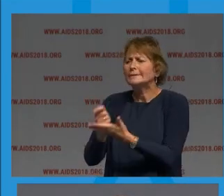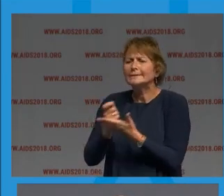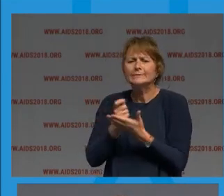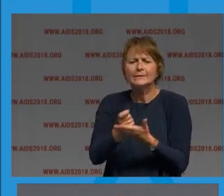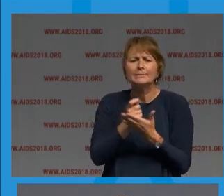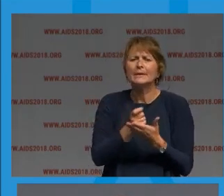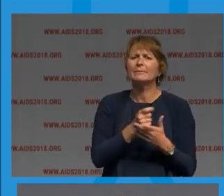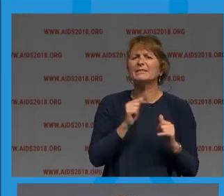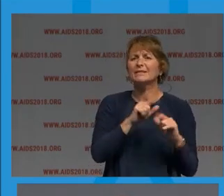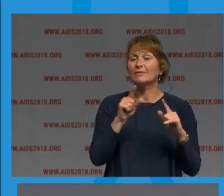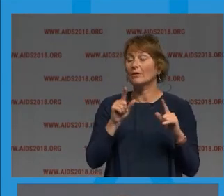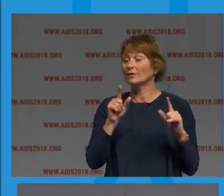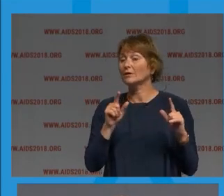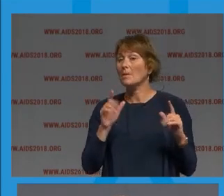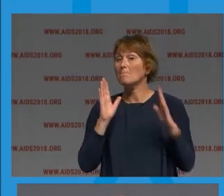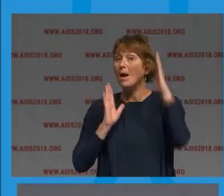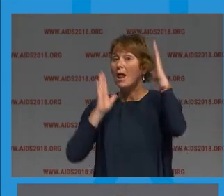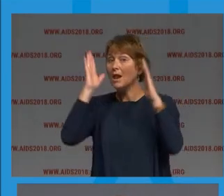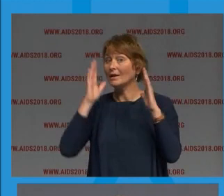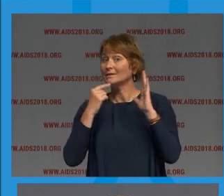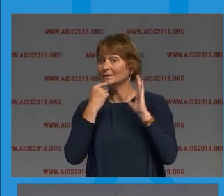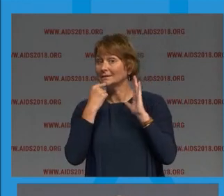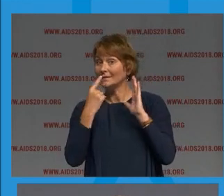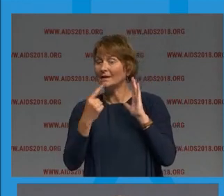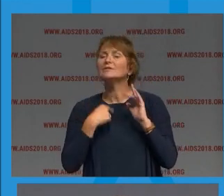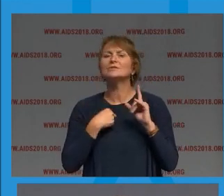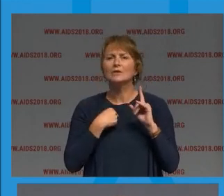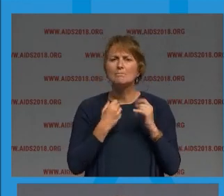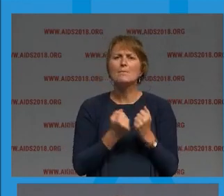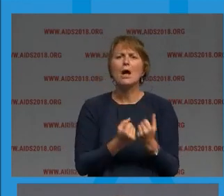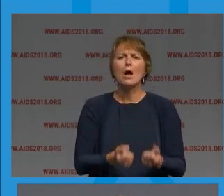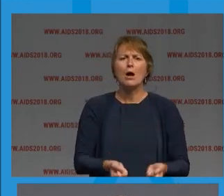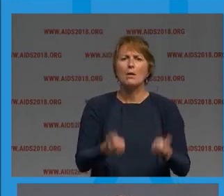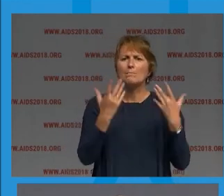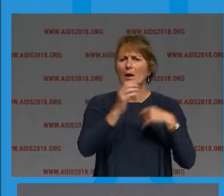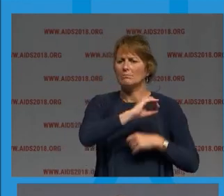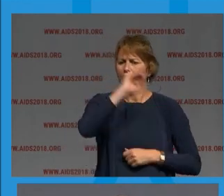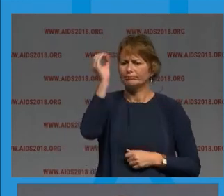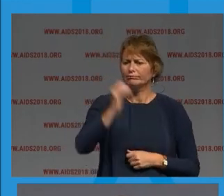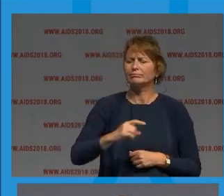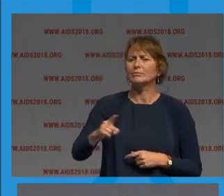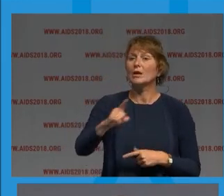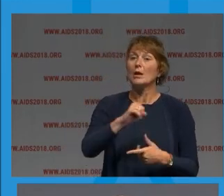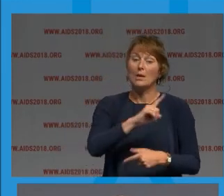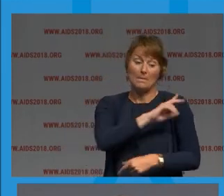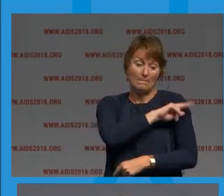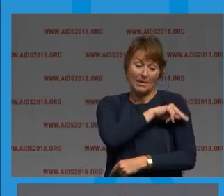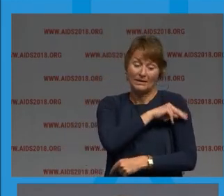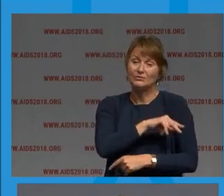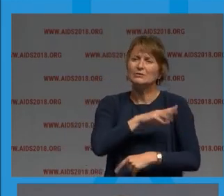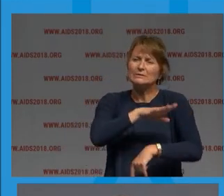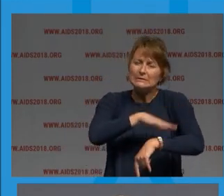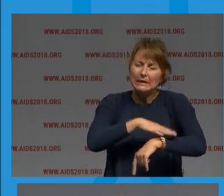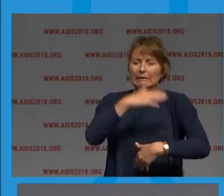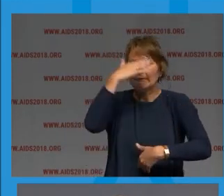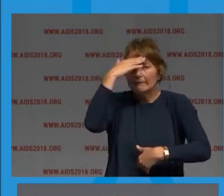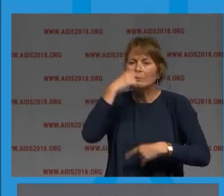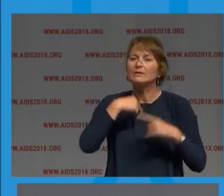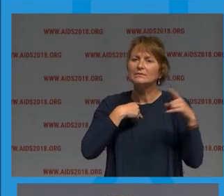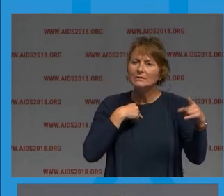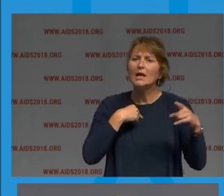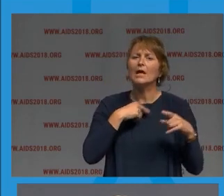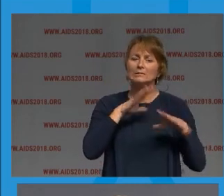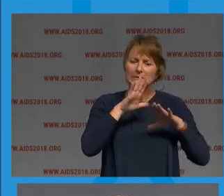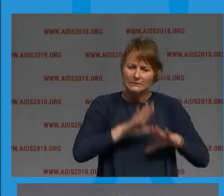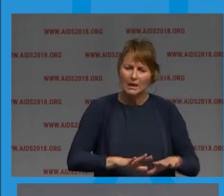facilities in Malaysia showed that relapse rate among patients completed treatment in compulsory drug